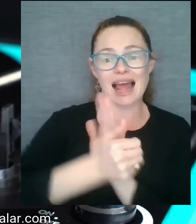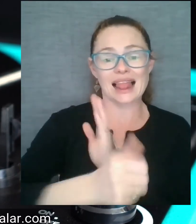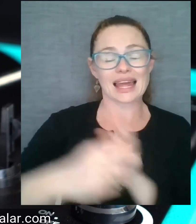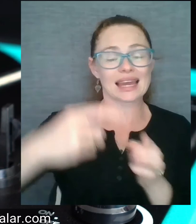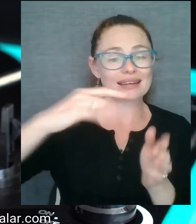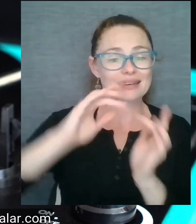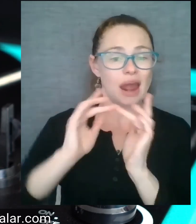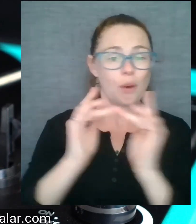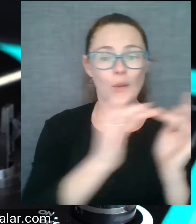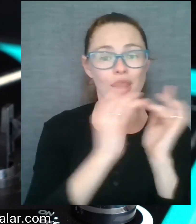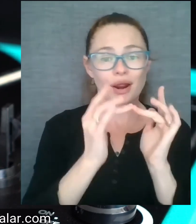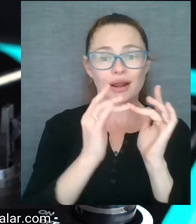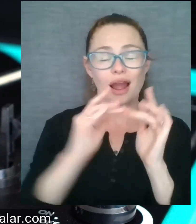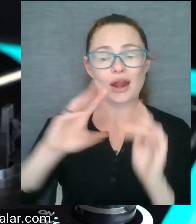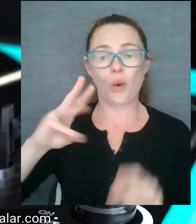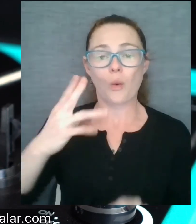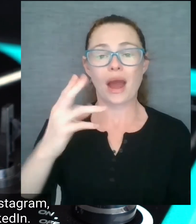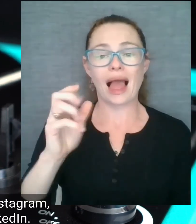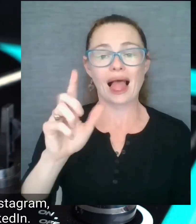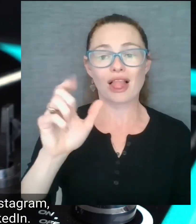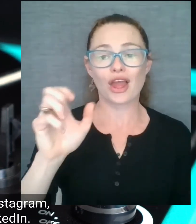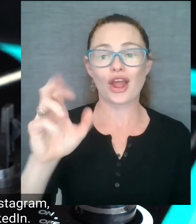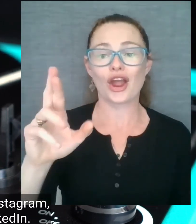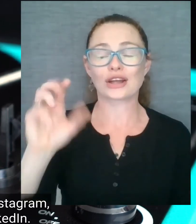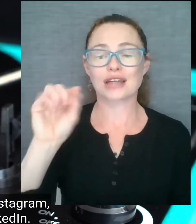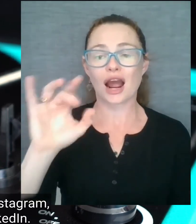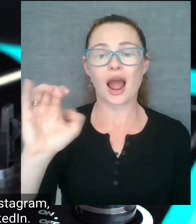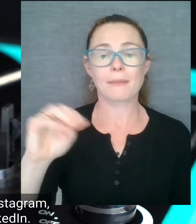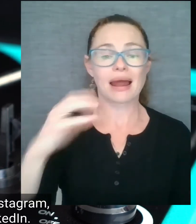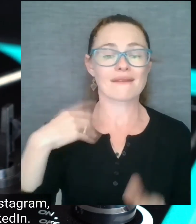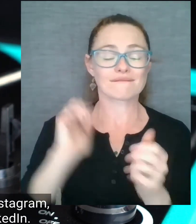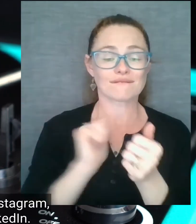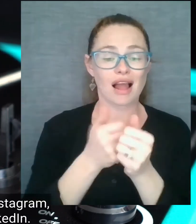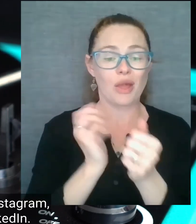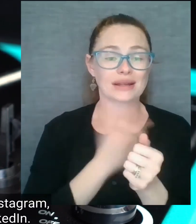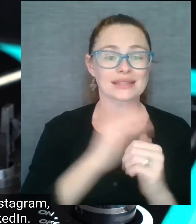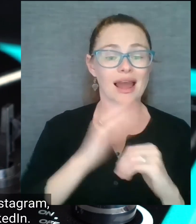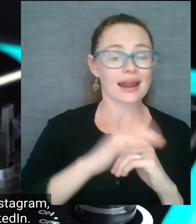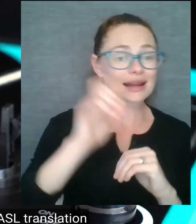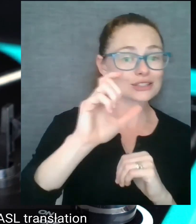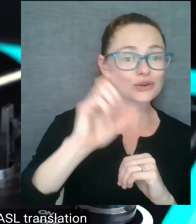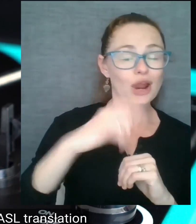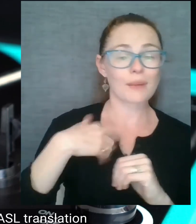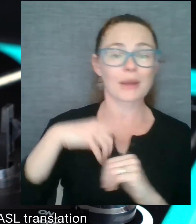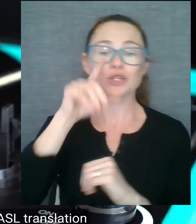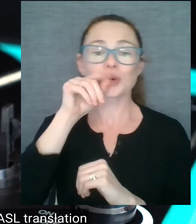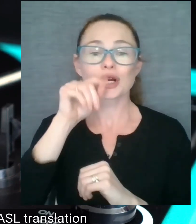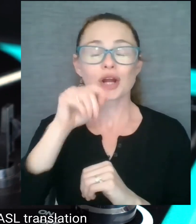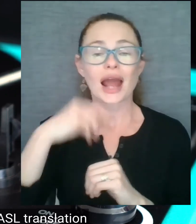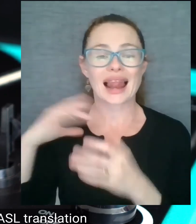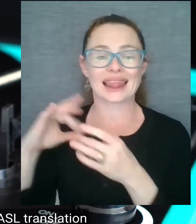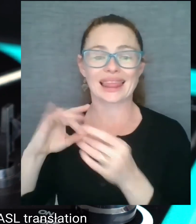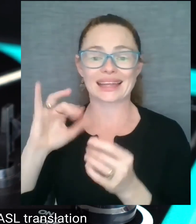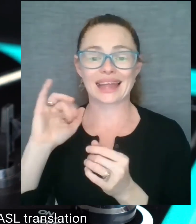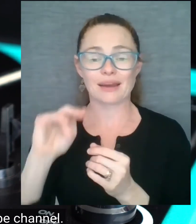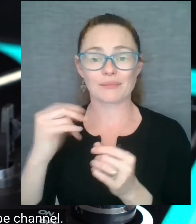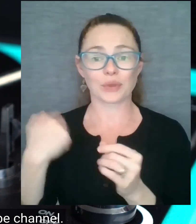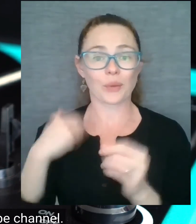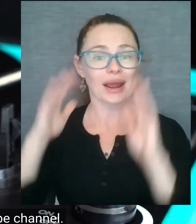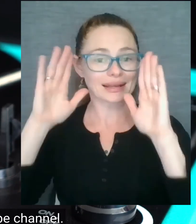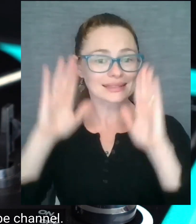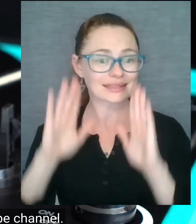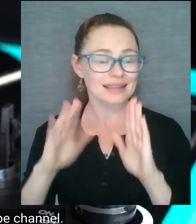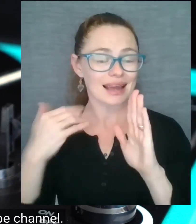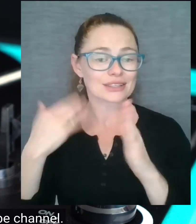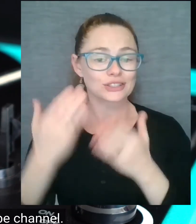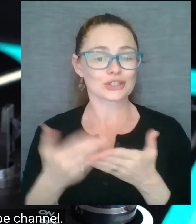and creativity at Whalar.com. And follow us on Instagram, Twitter, and LinkedIn. We're hyped to offer an ASL translation